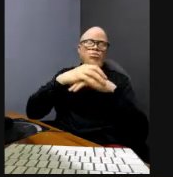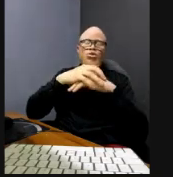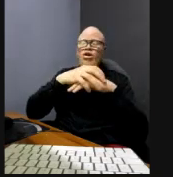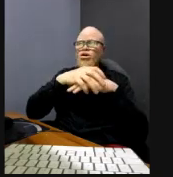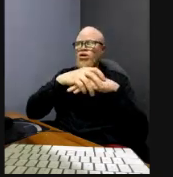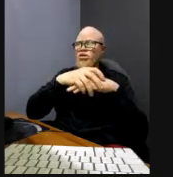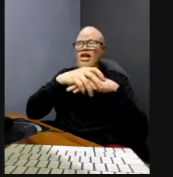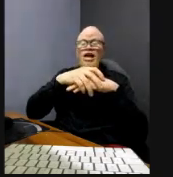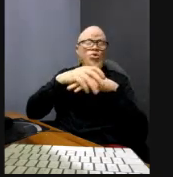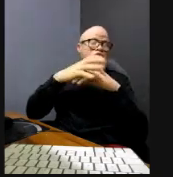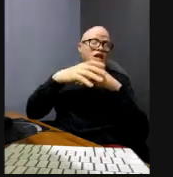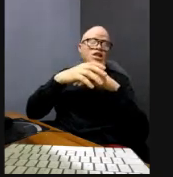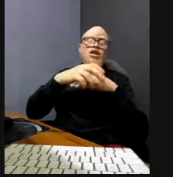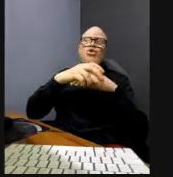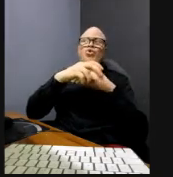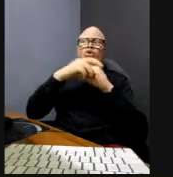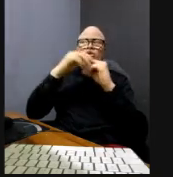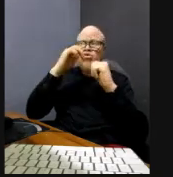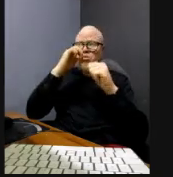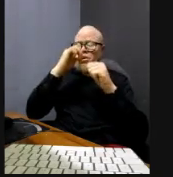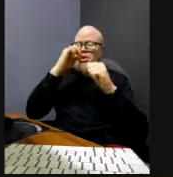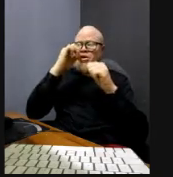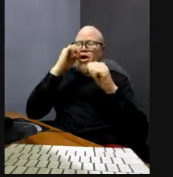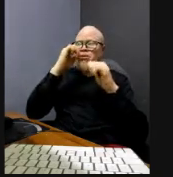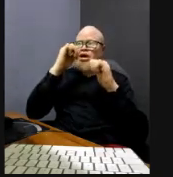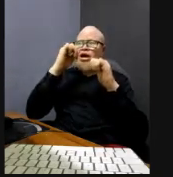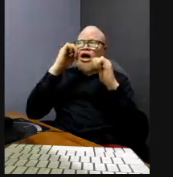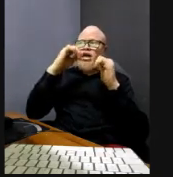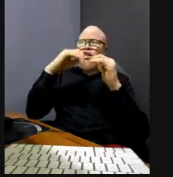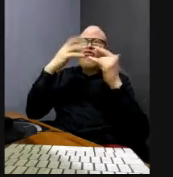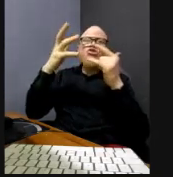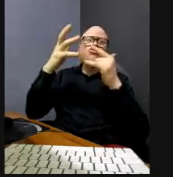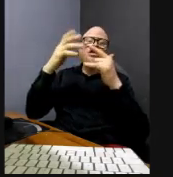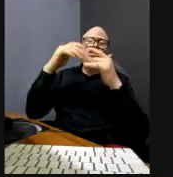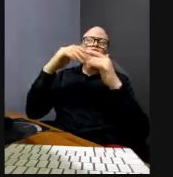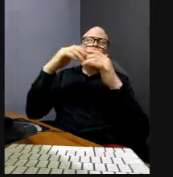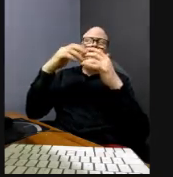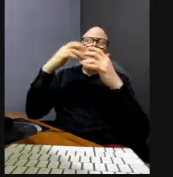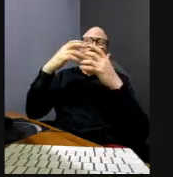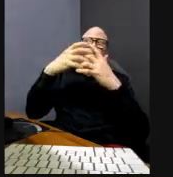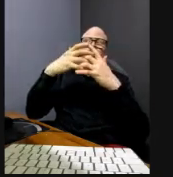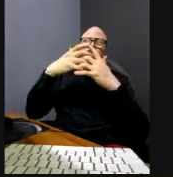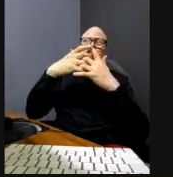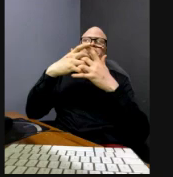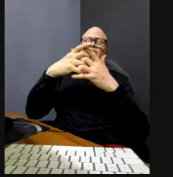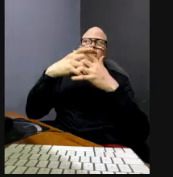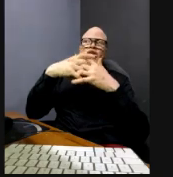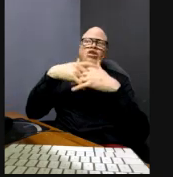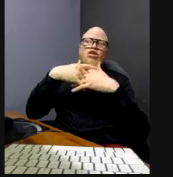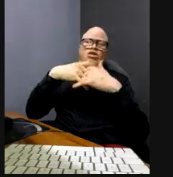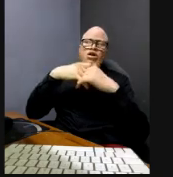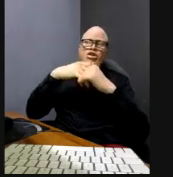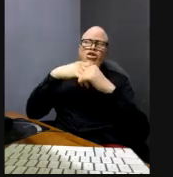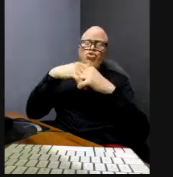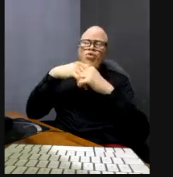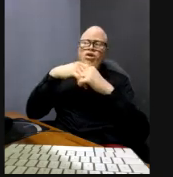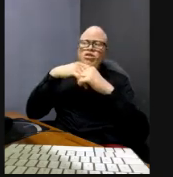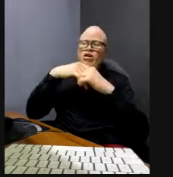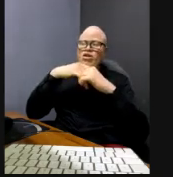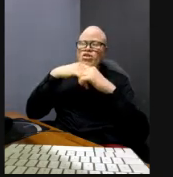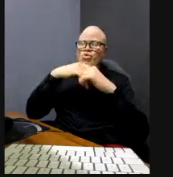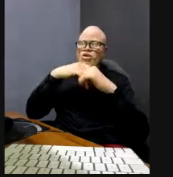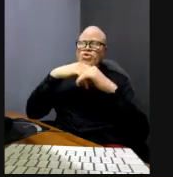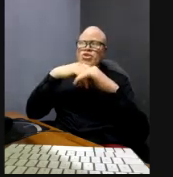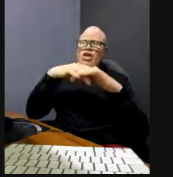speaker spoke said, you are going to build a tribe, and eventually you will start seeing the impact that you